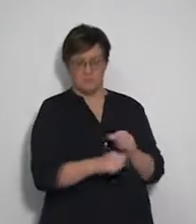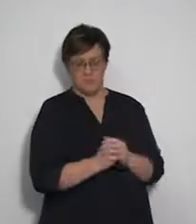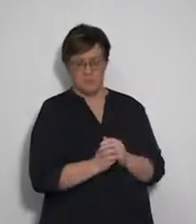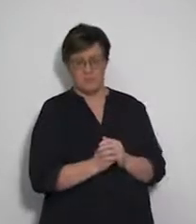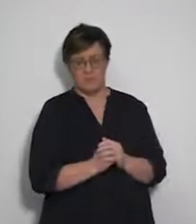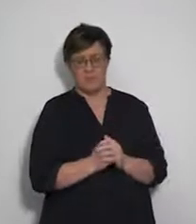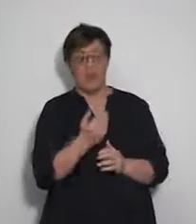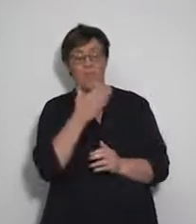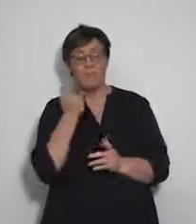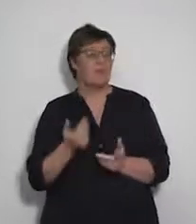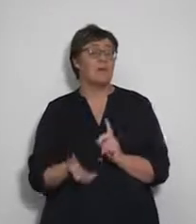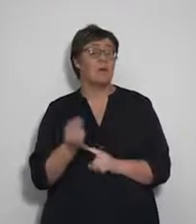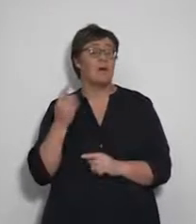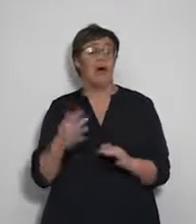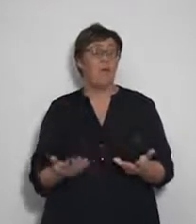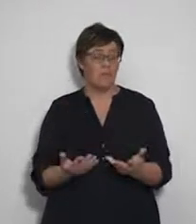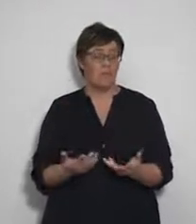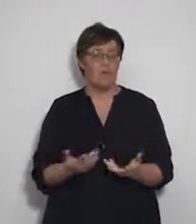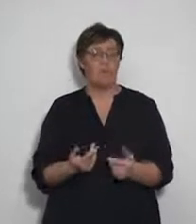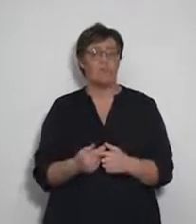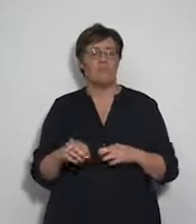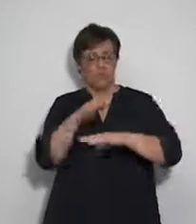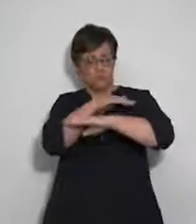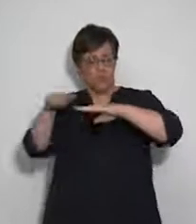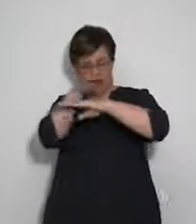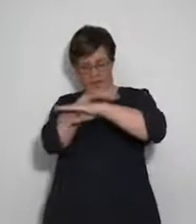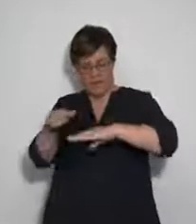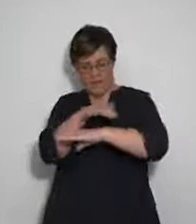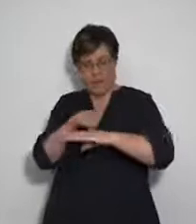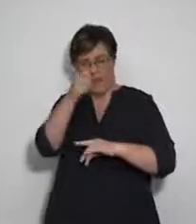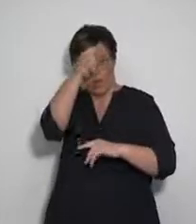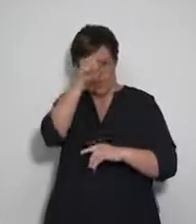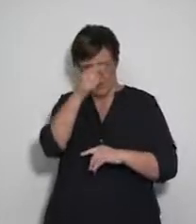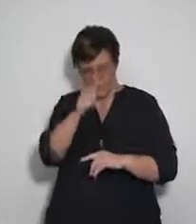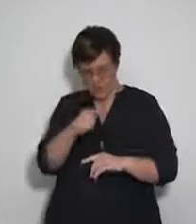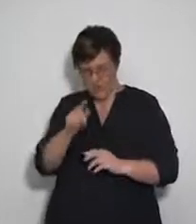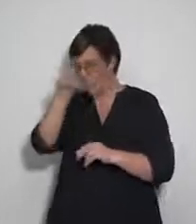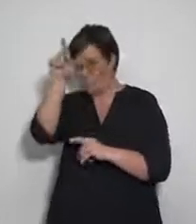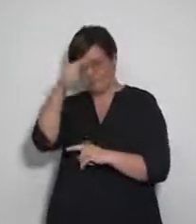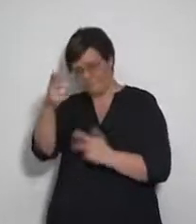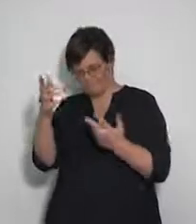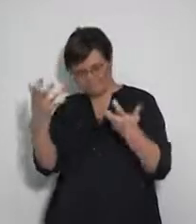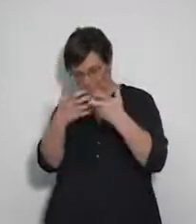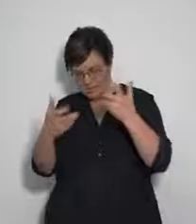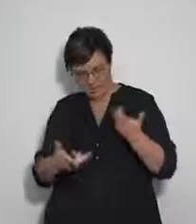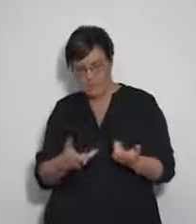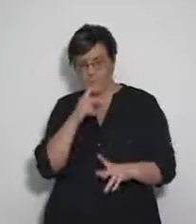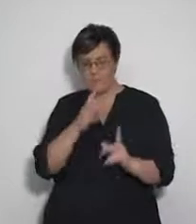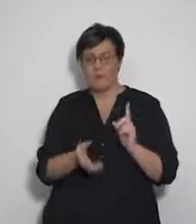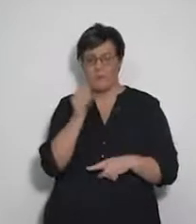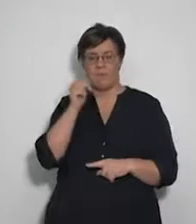identify. And the best way for us to be able to do that is to run a ruler down and tick off, and at the end you'll generate